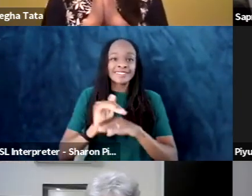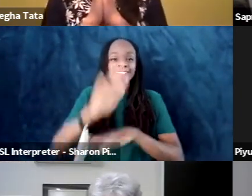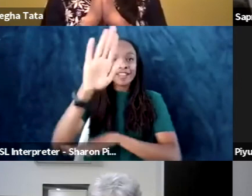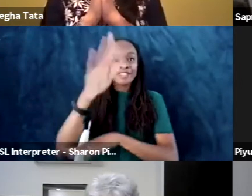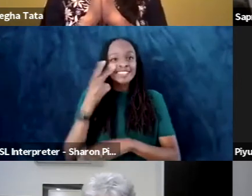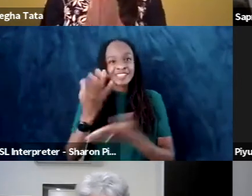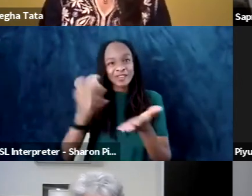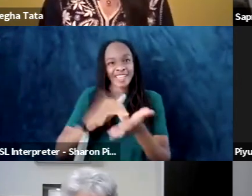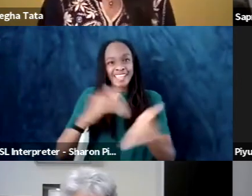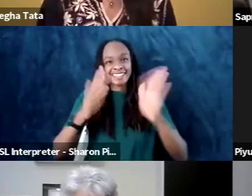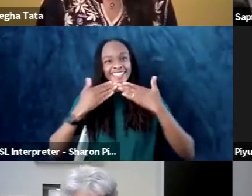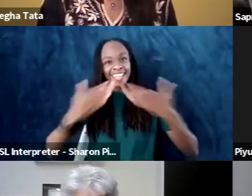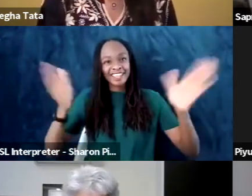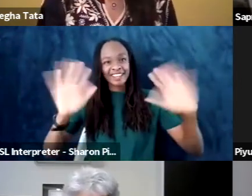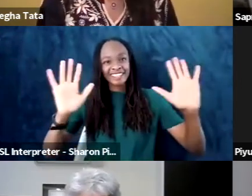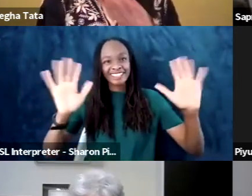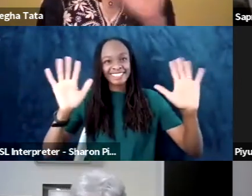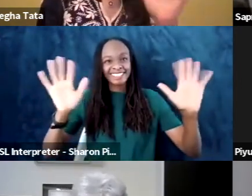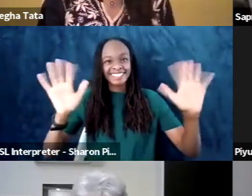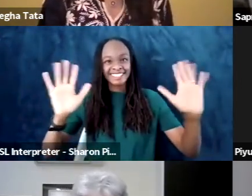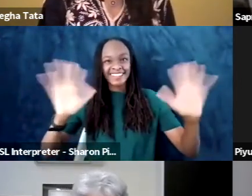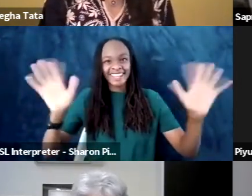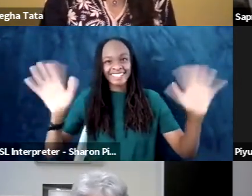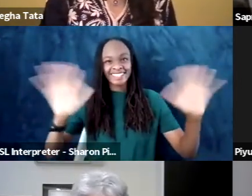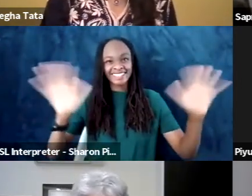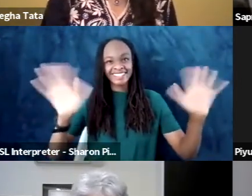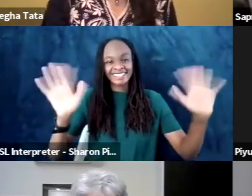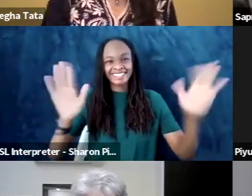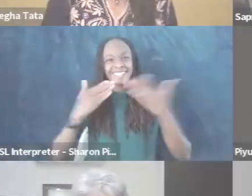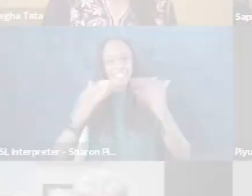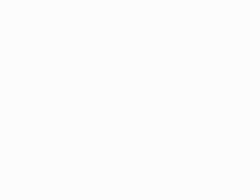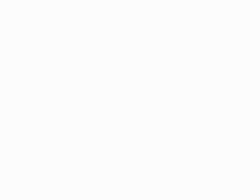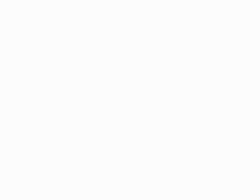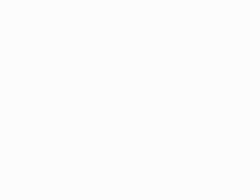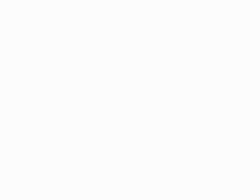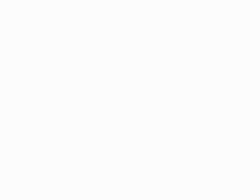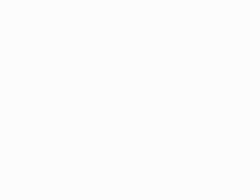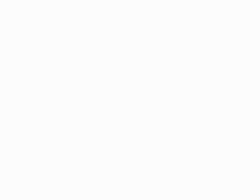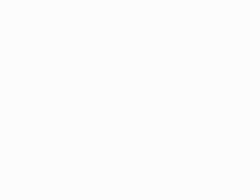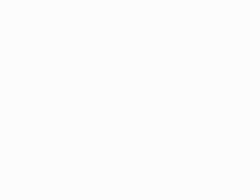see you again. Thank you. Thank you. Bye-bye. Thank you so much. Thank you.